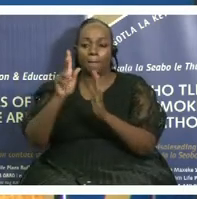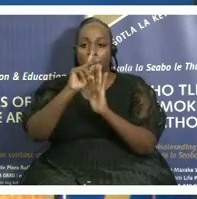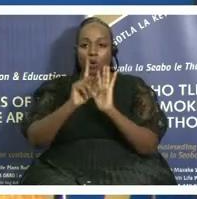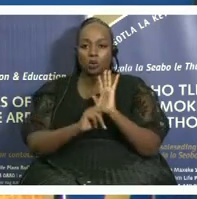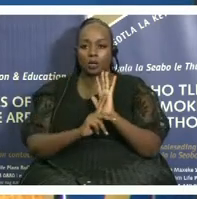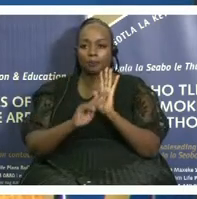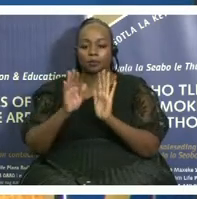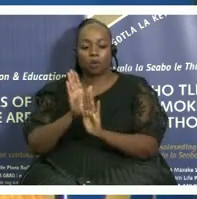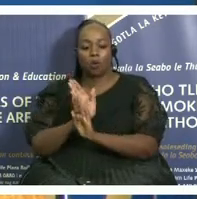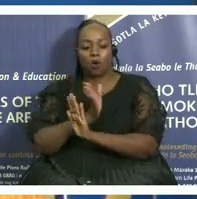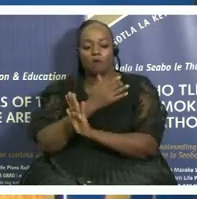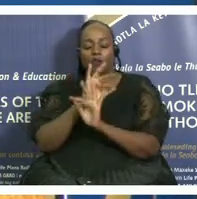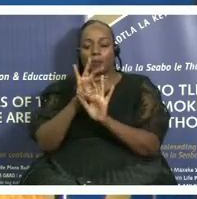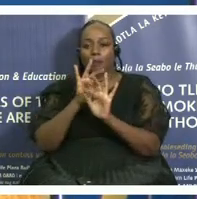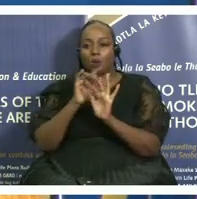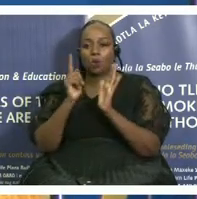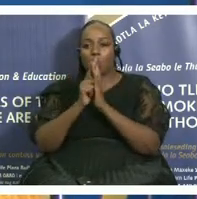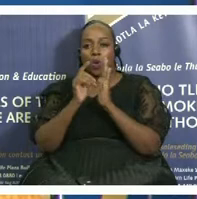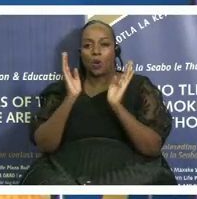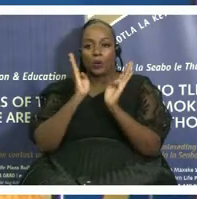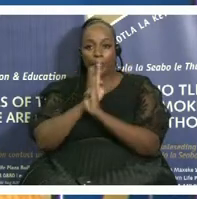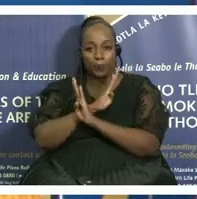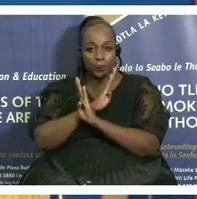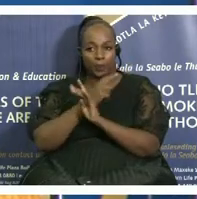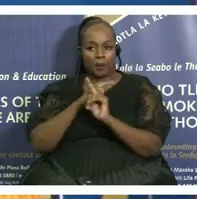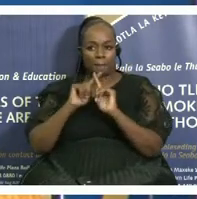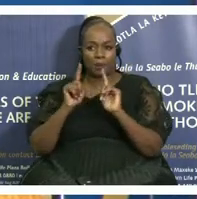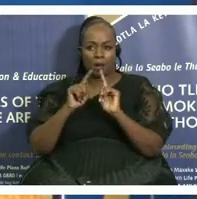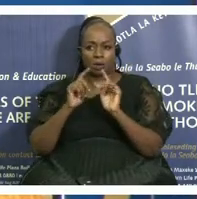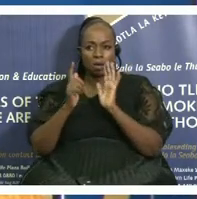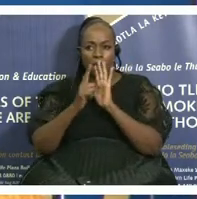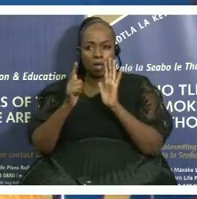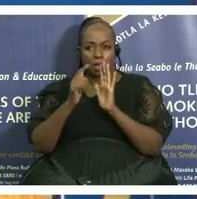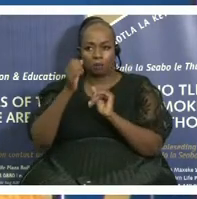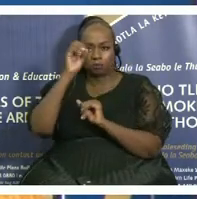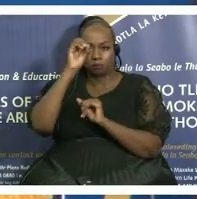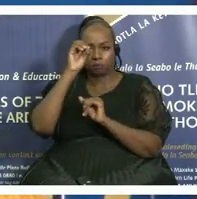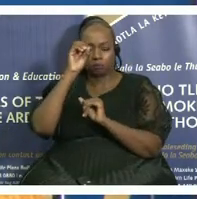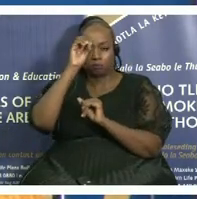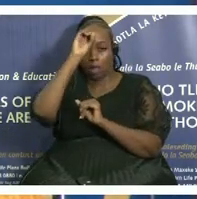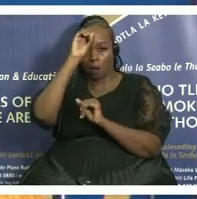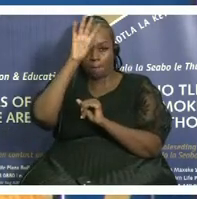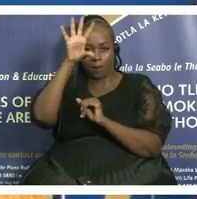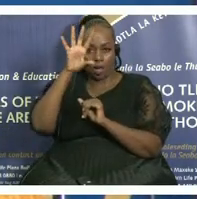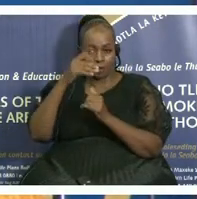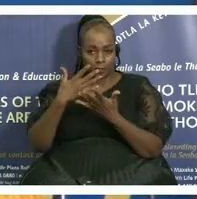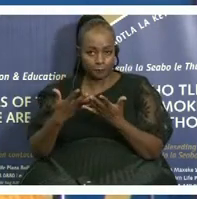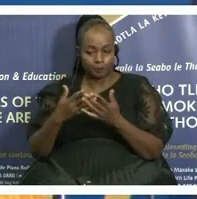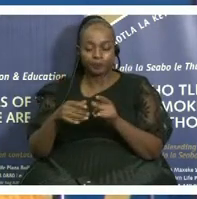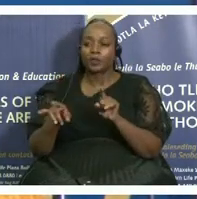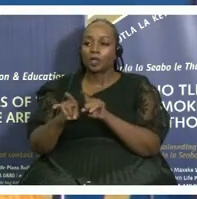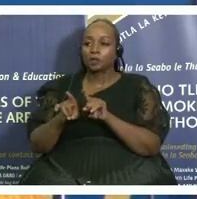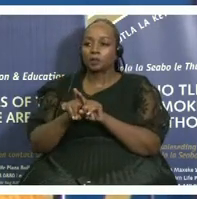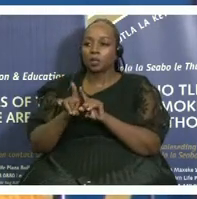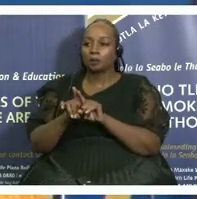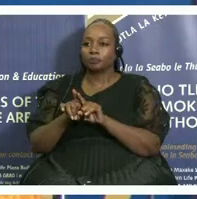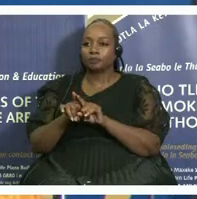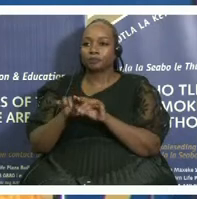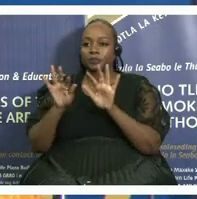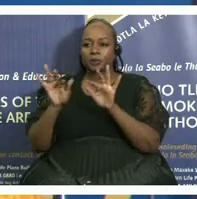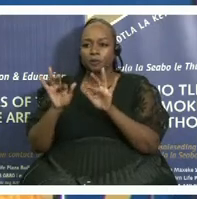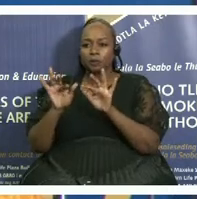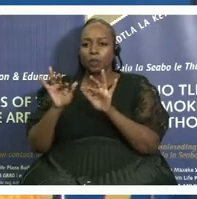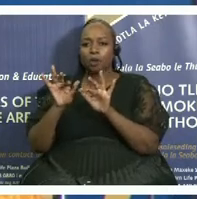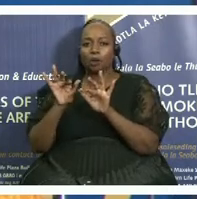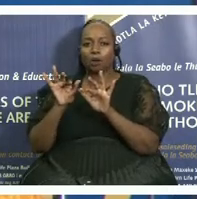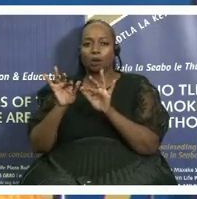Of concern is the fact that drug-related arrests in the Free State increased by 41.8% when compared